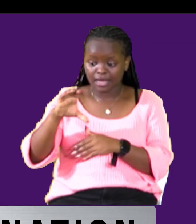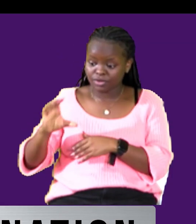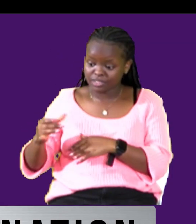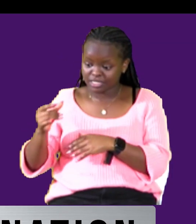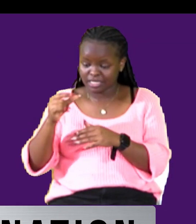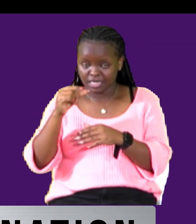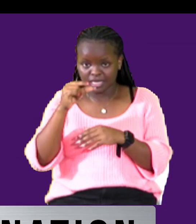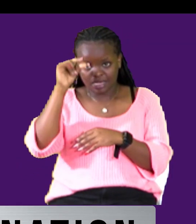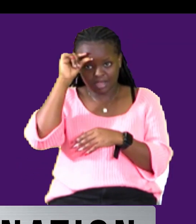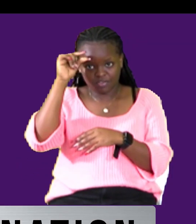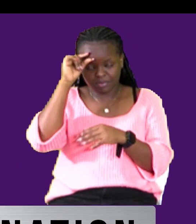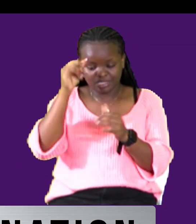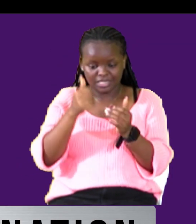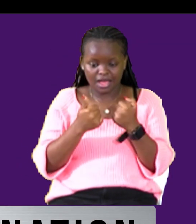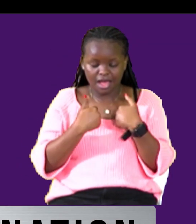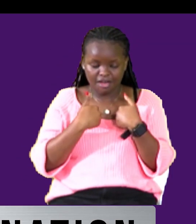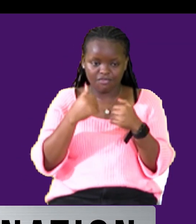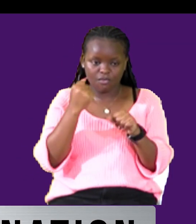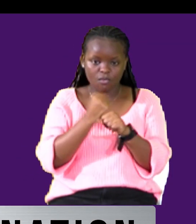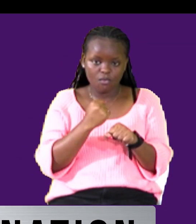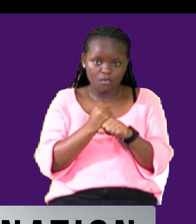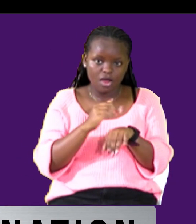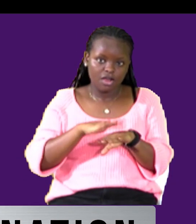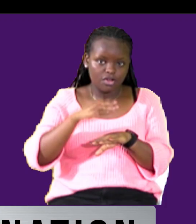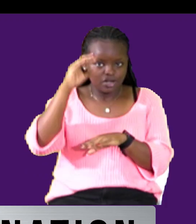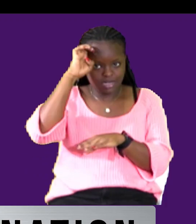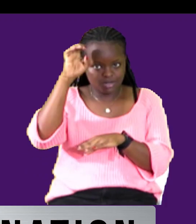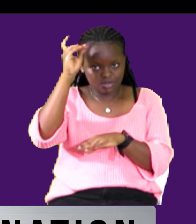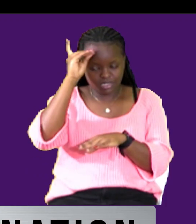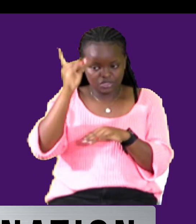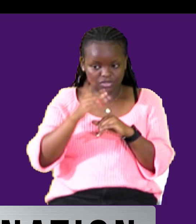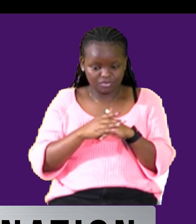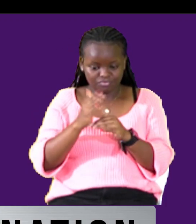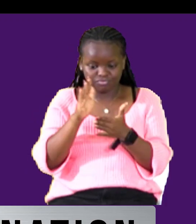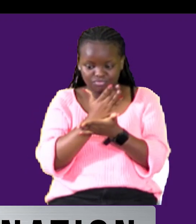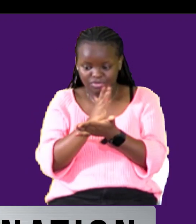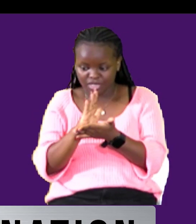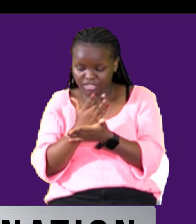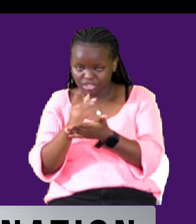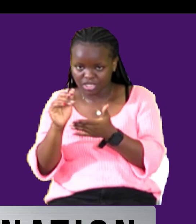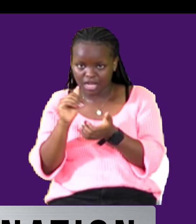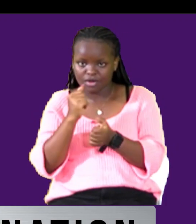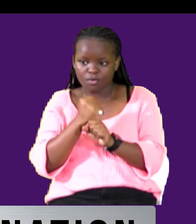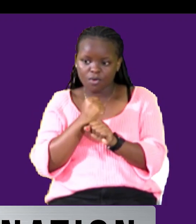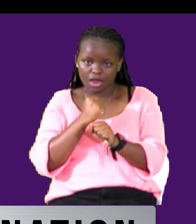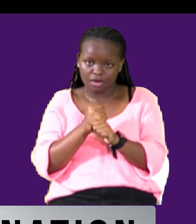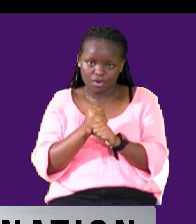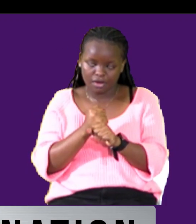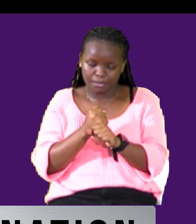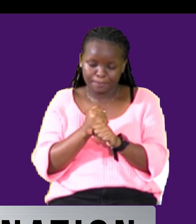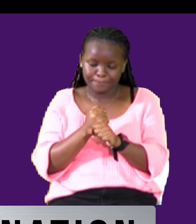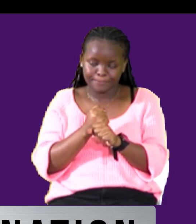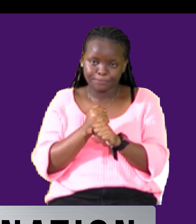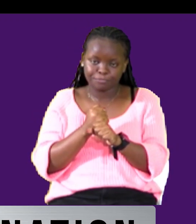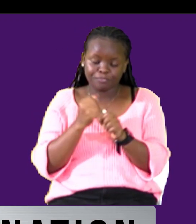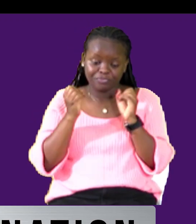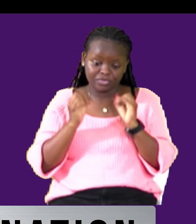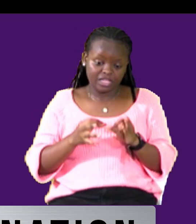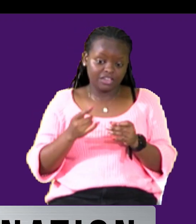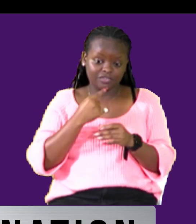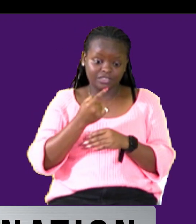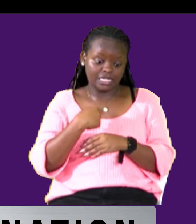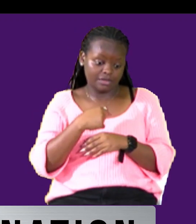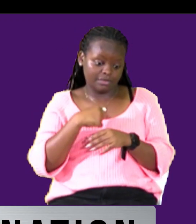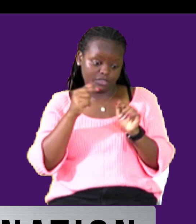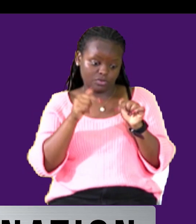has a function also on education. Actually, education is a shared function. Okay. Now, if you were to tell me